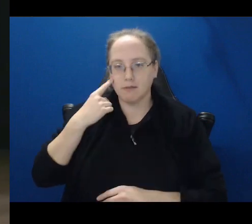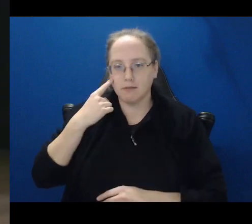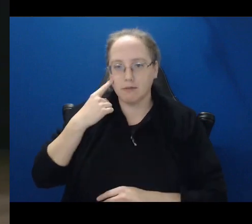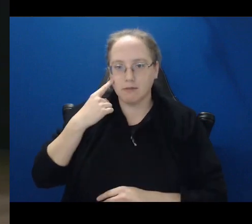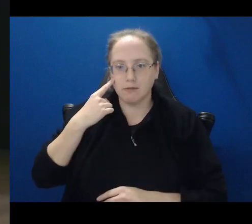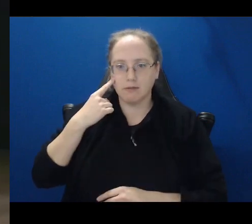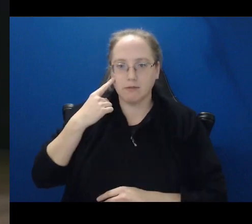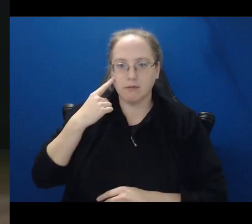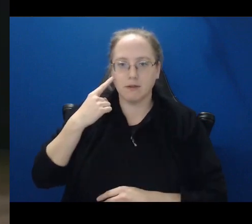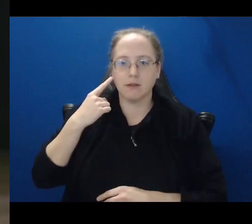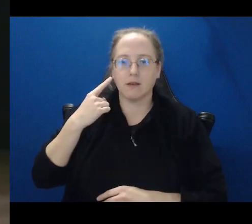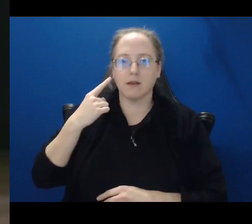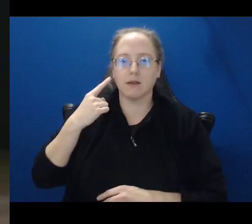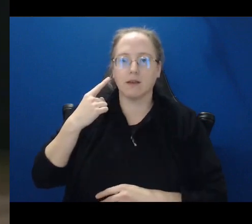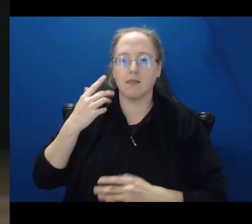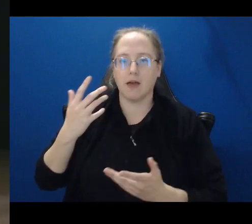the